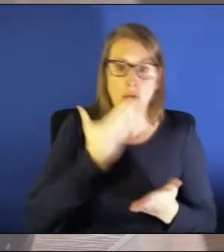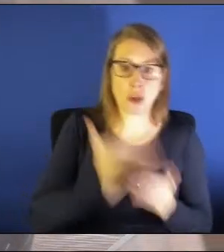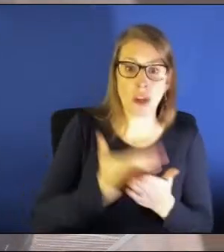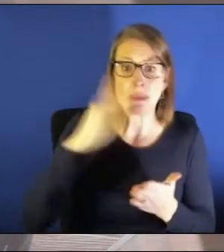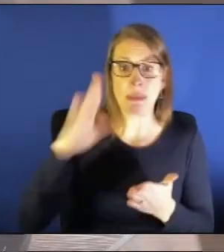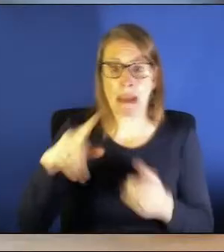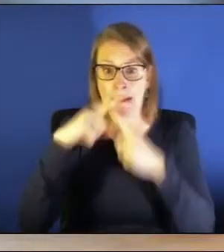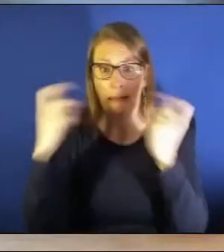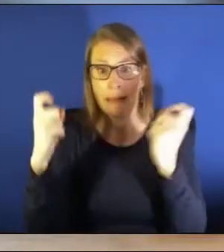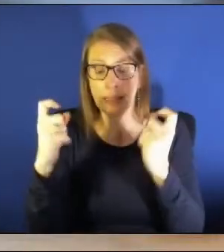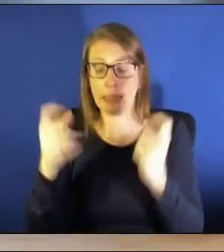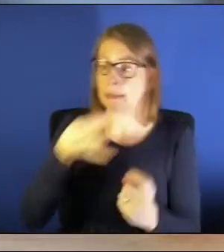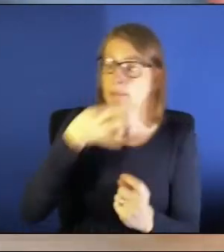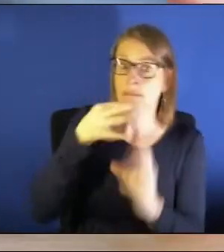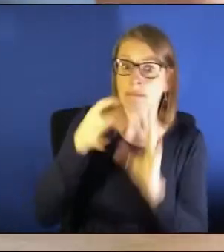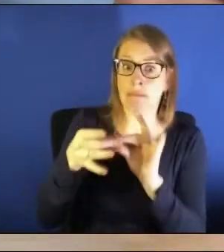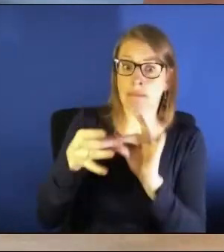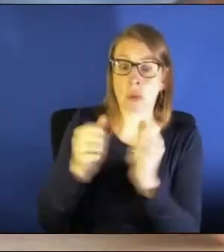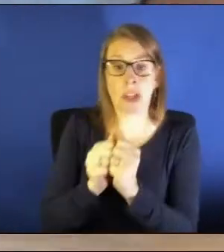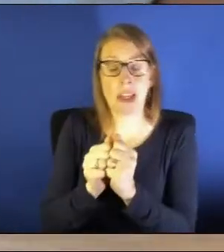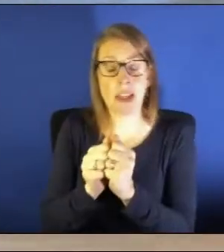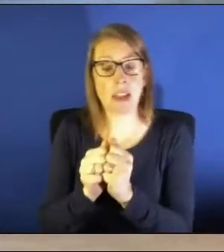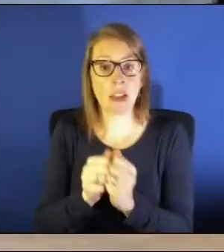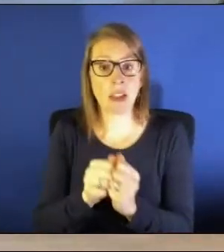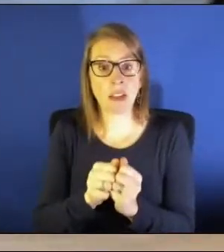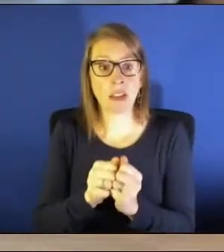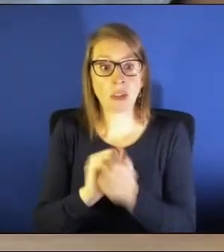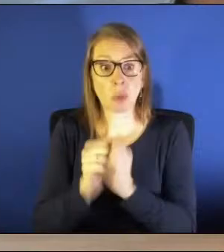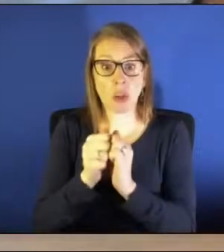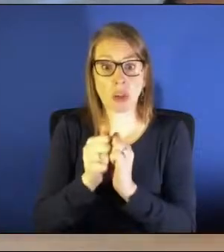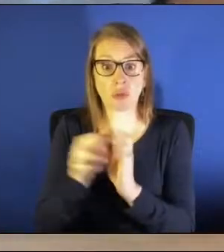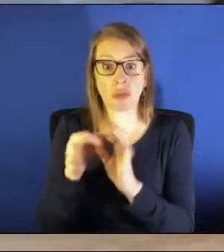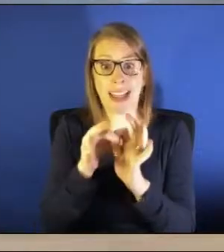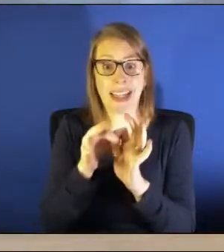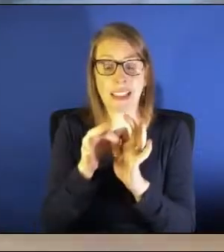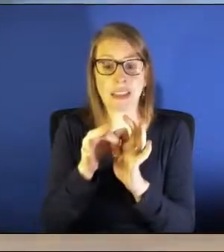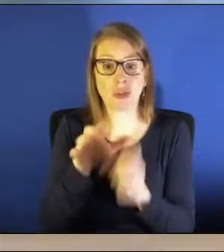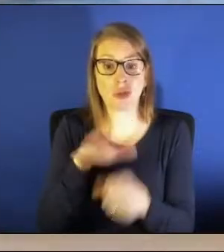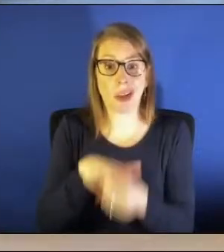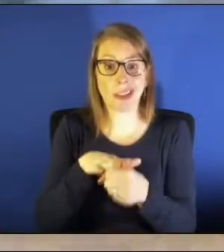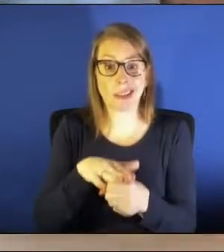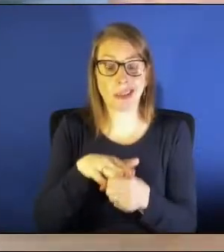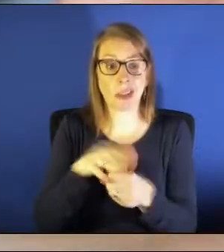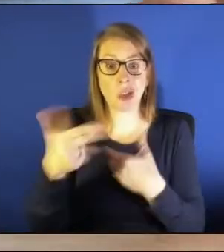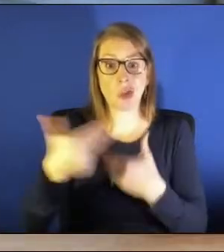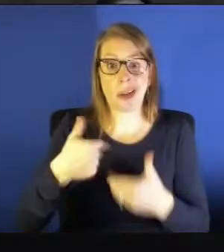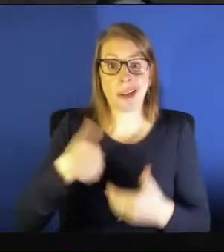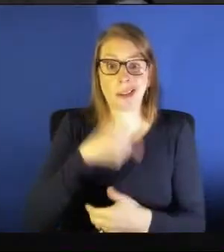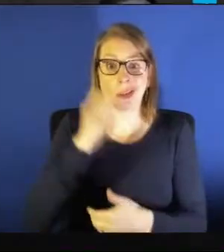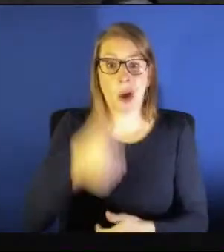experts on sports-related stress. Is it a real thing? Join us for Open Mics with Dr. Stites tomorrow at 8.